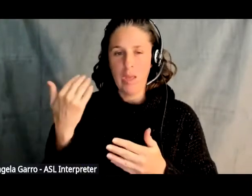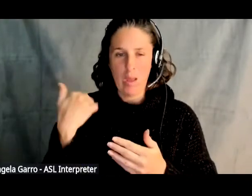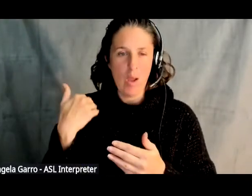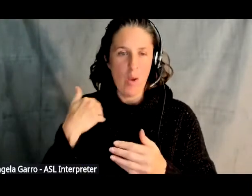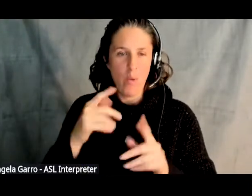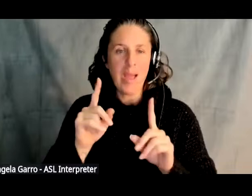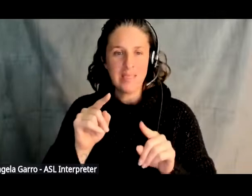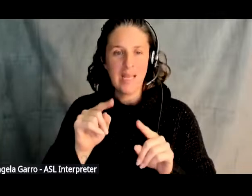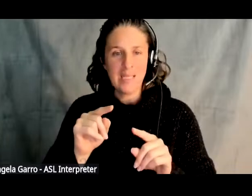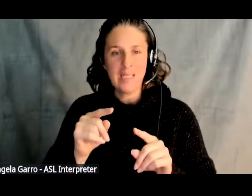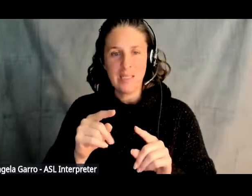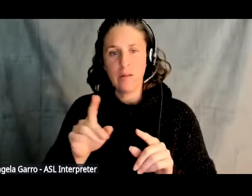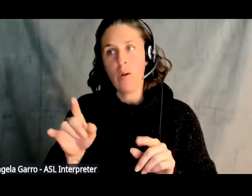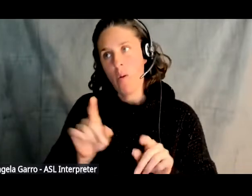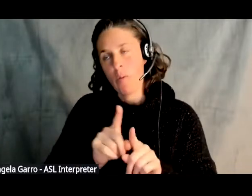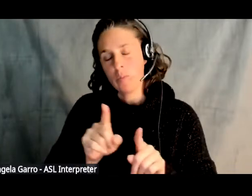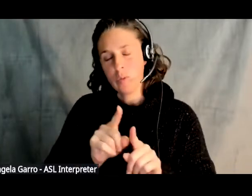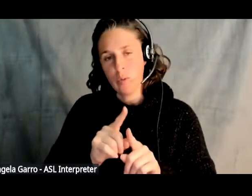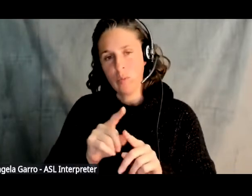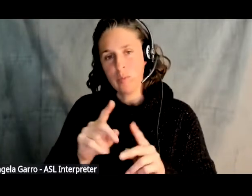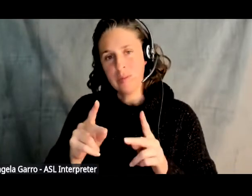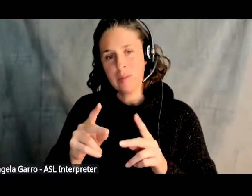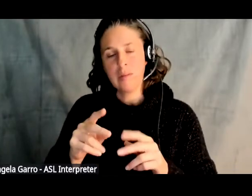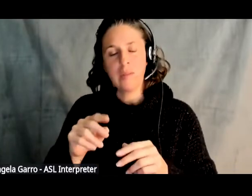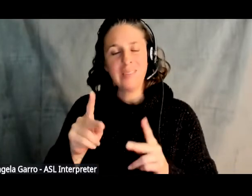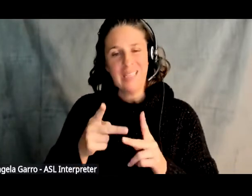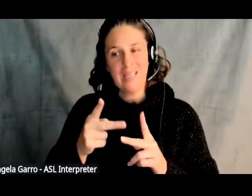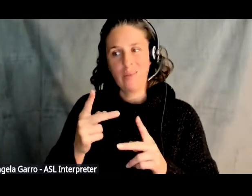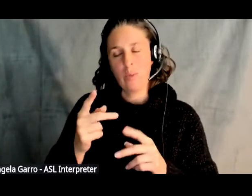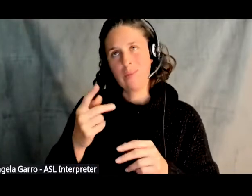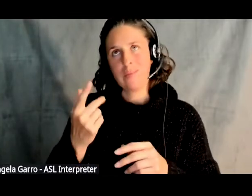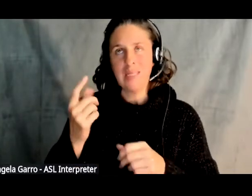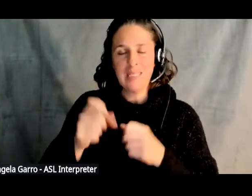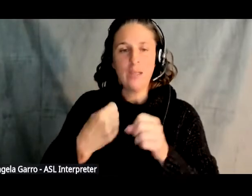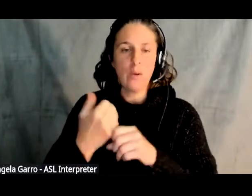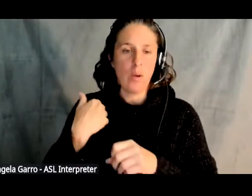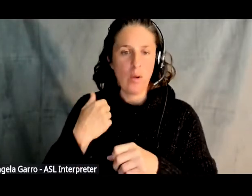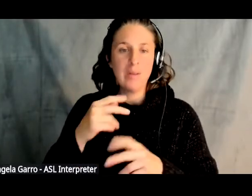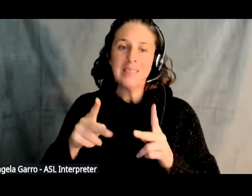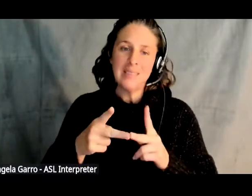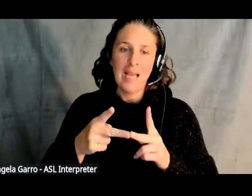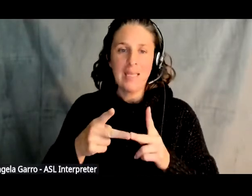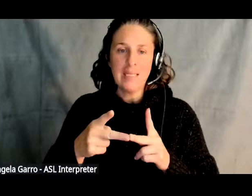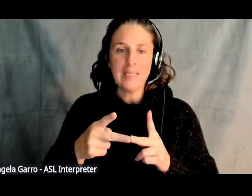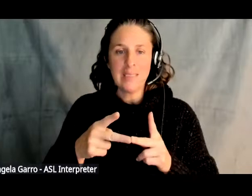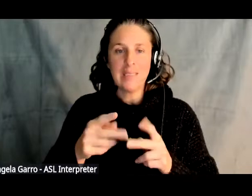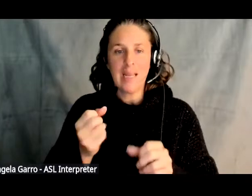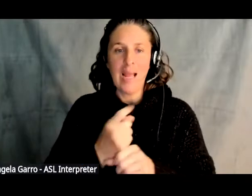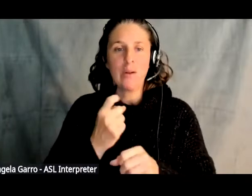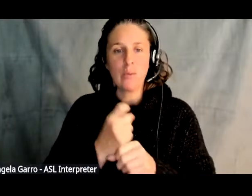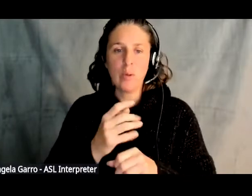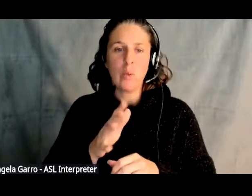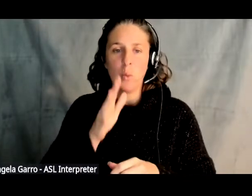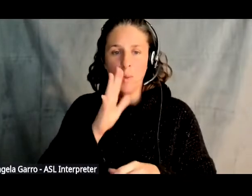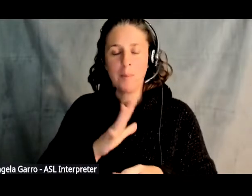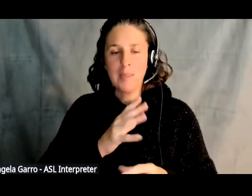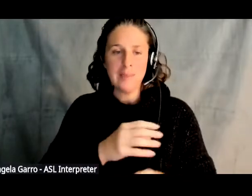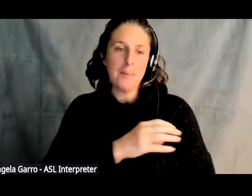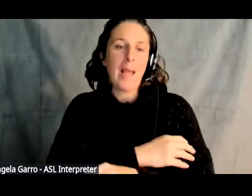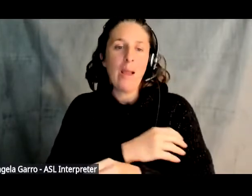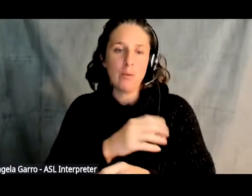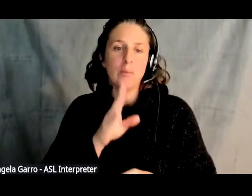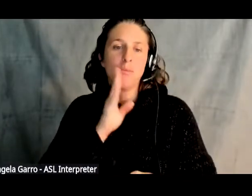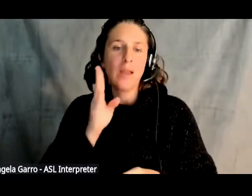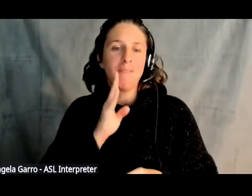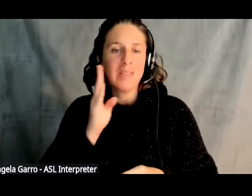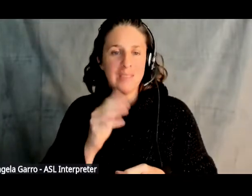the first one a year ago. I attended the second annual Women's Power Breakfast hosted by Assemblymember Diane Pappen. And